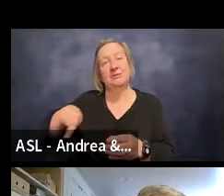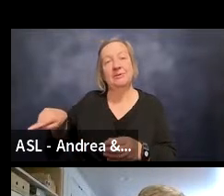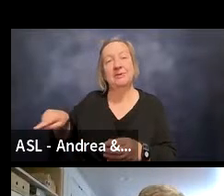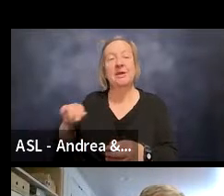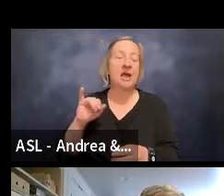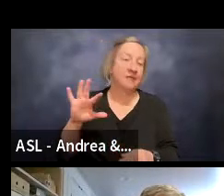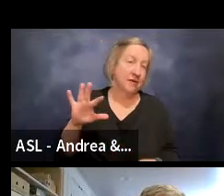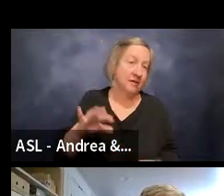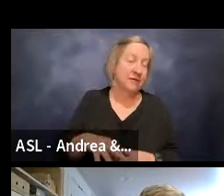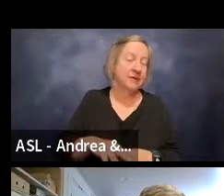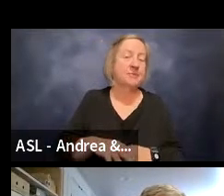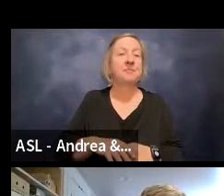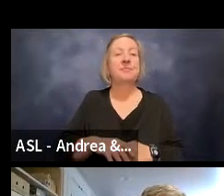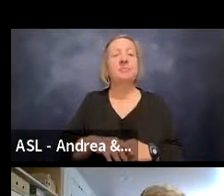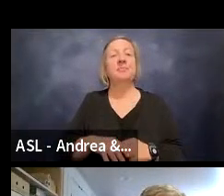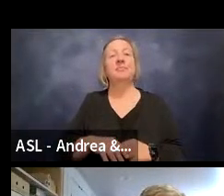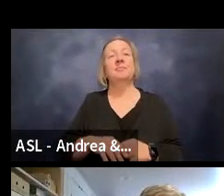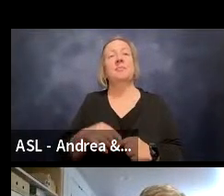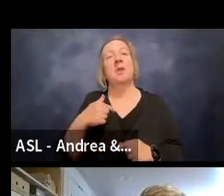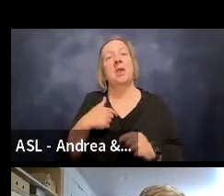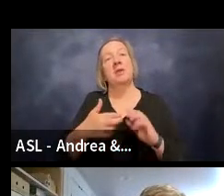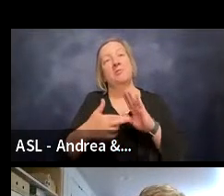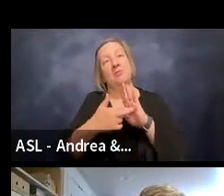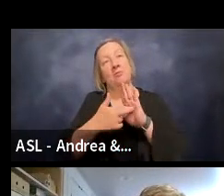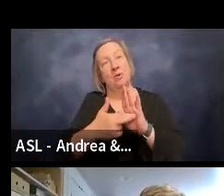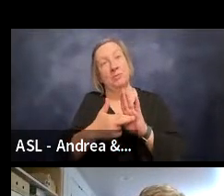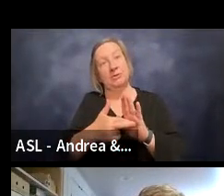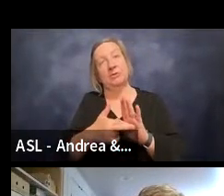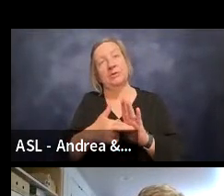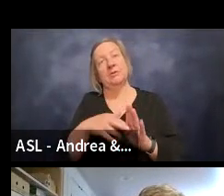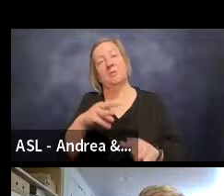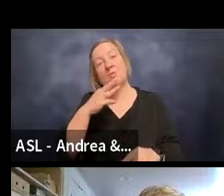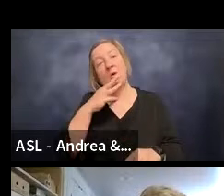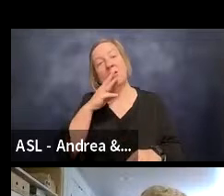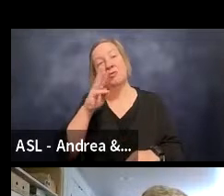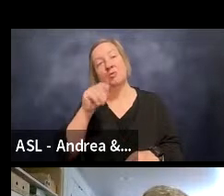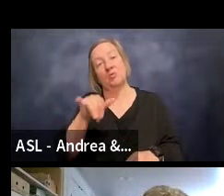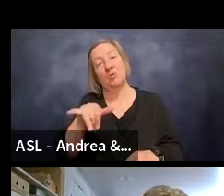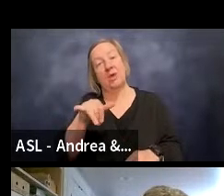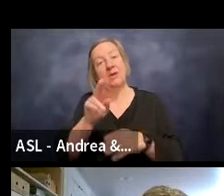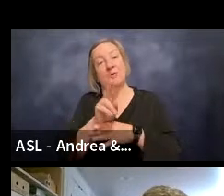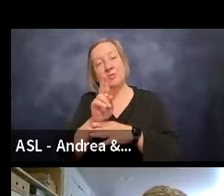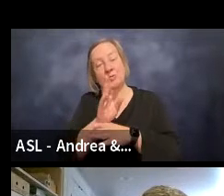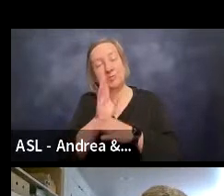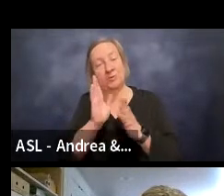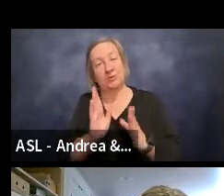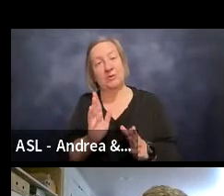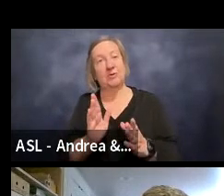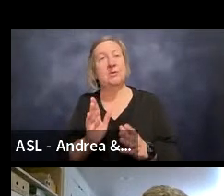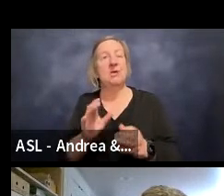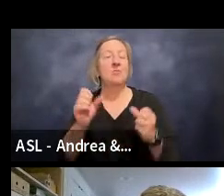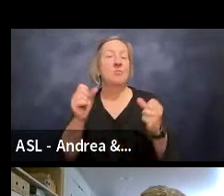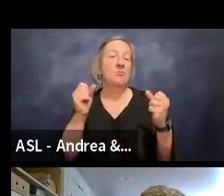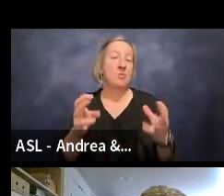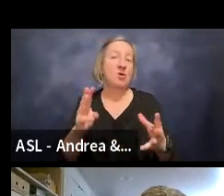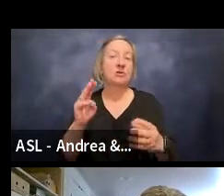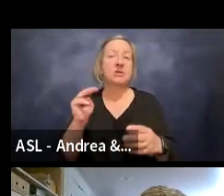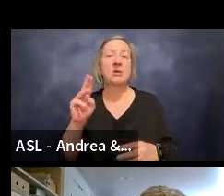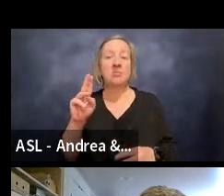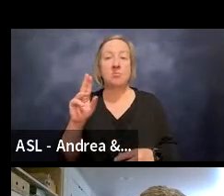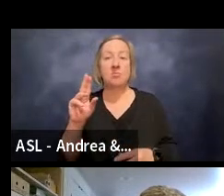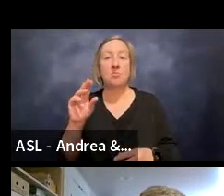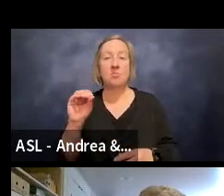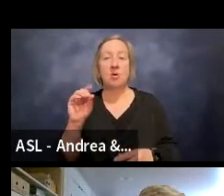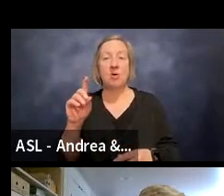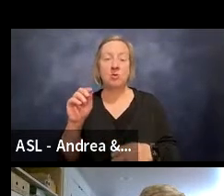I-5. I am representing waterway users and multimodal freight users.